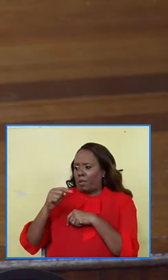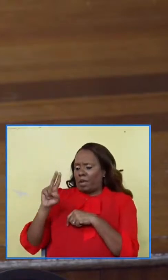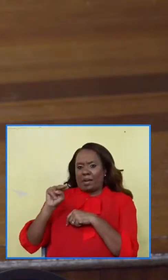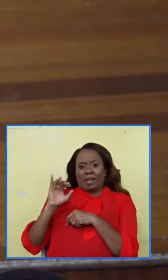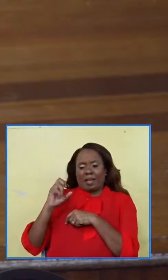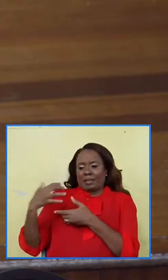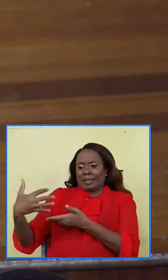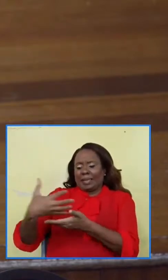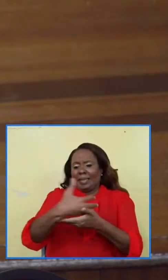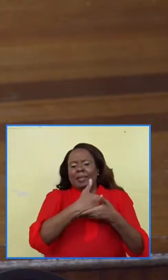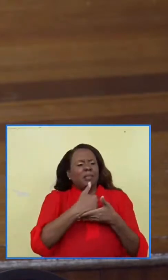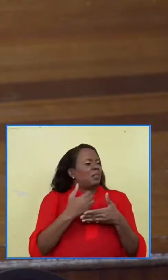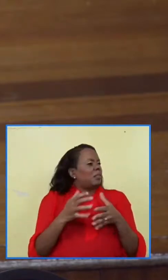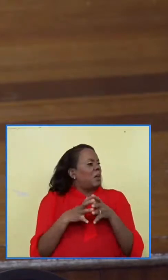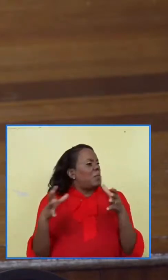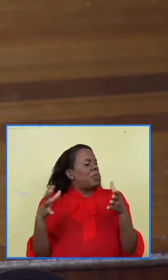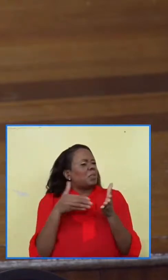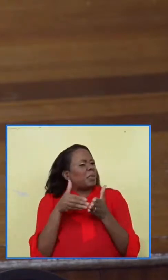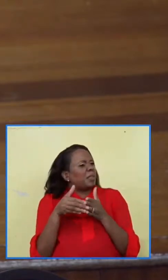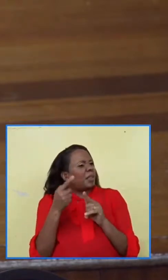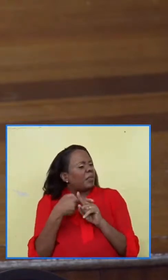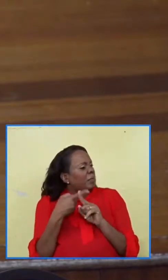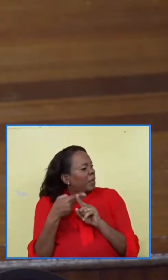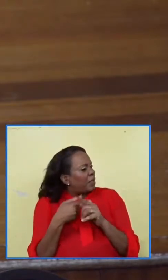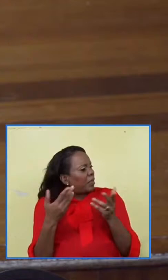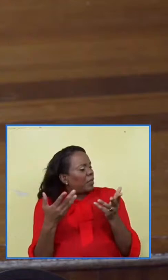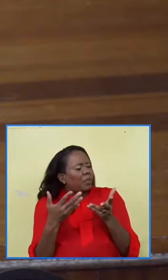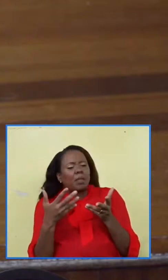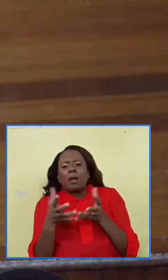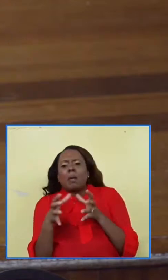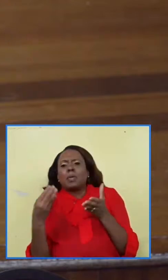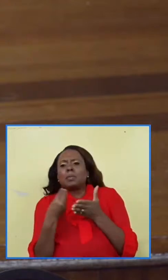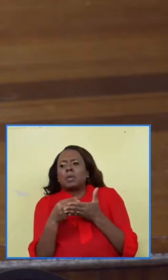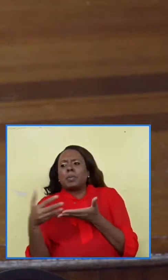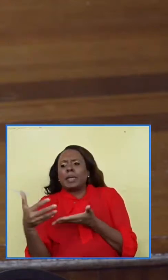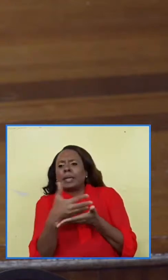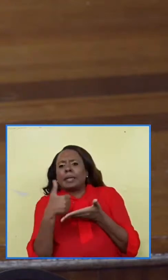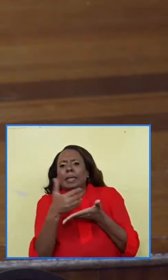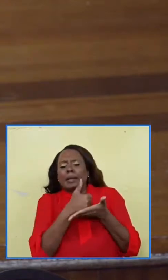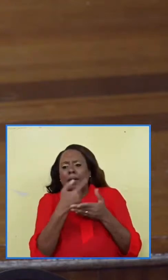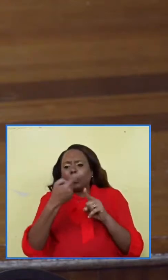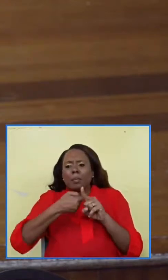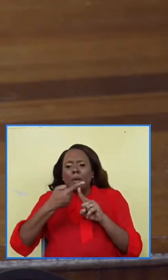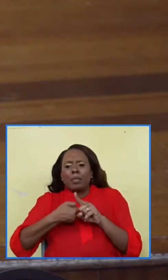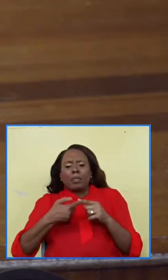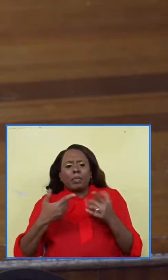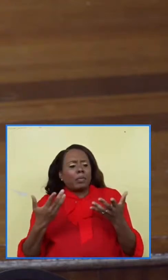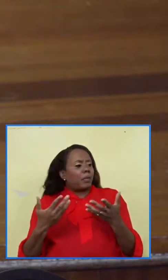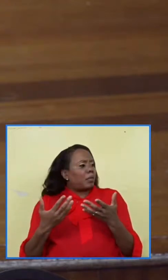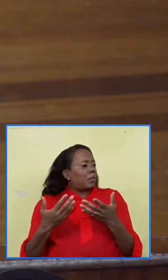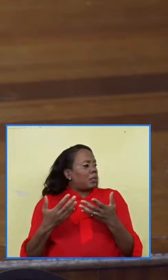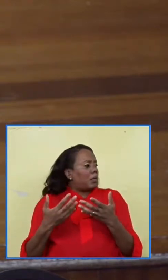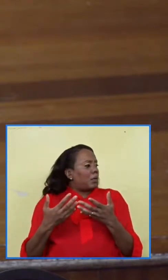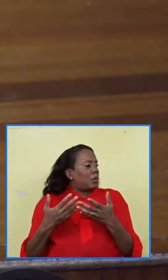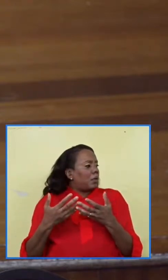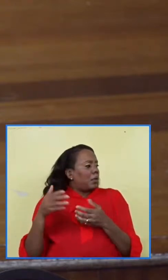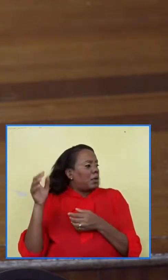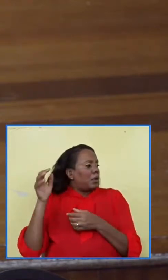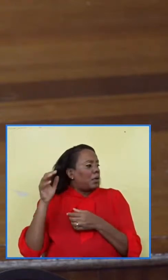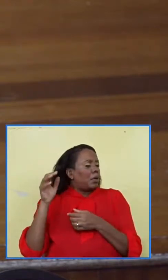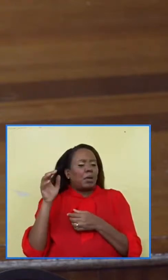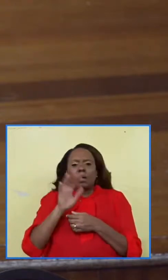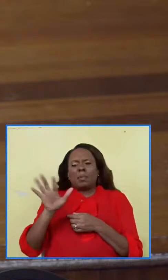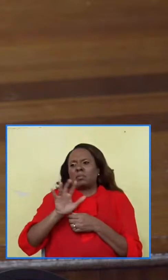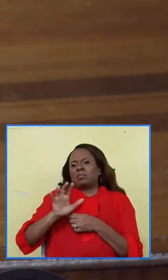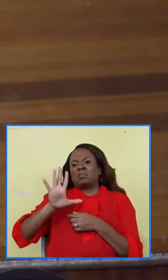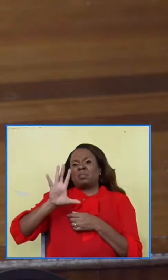about how much million a month from contributions? What, about 50? About